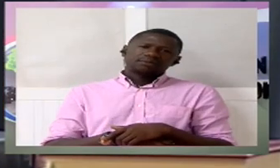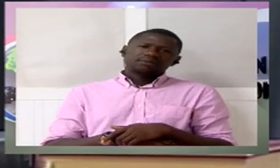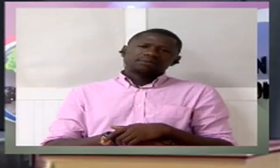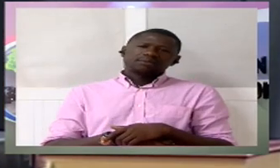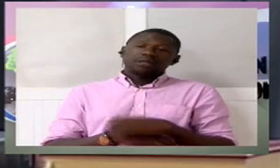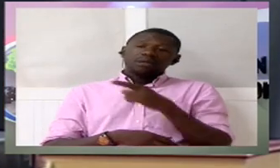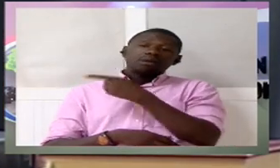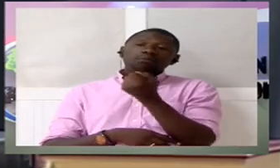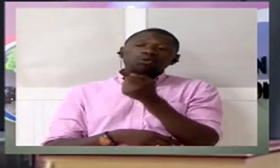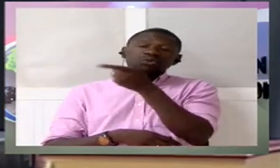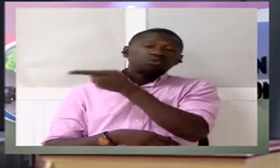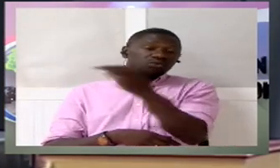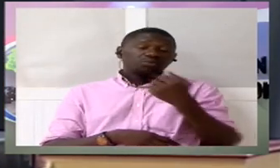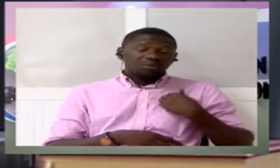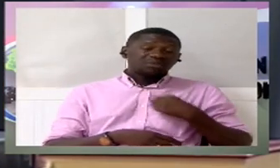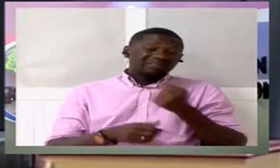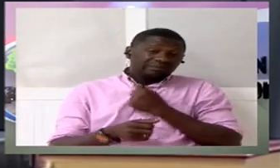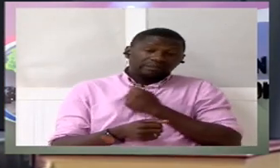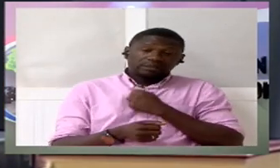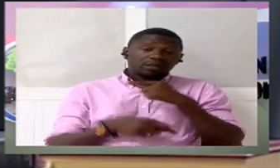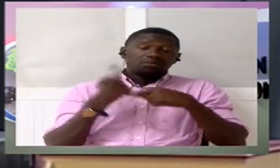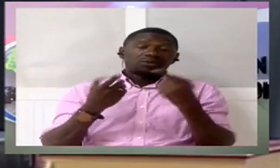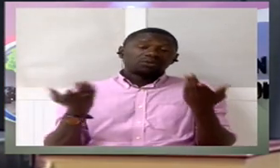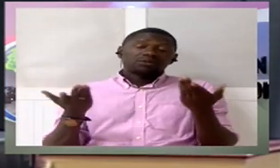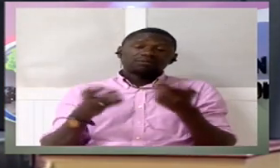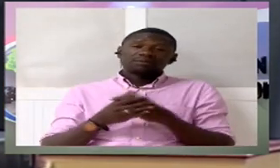Because they were trying to save their own heads.